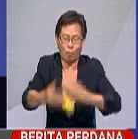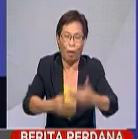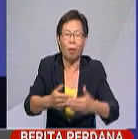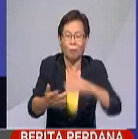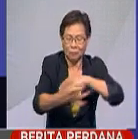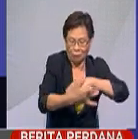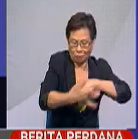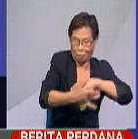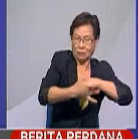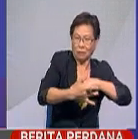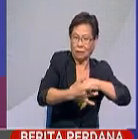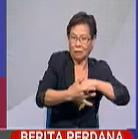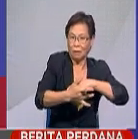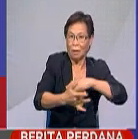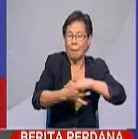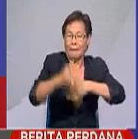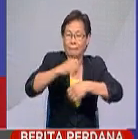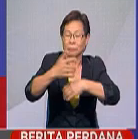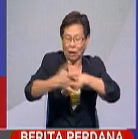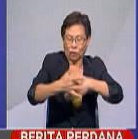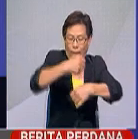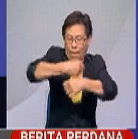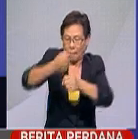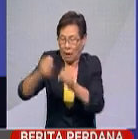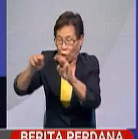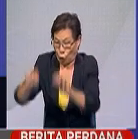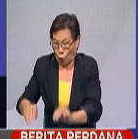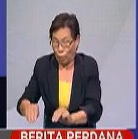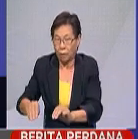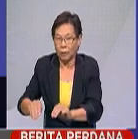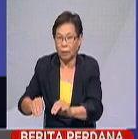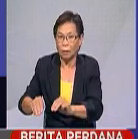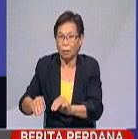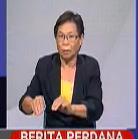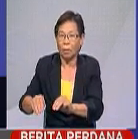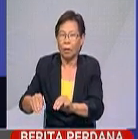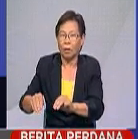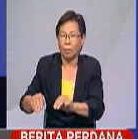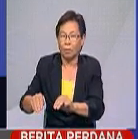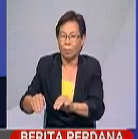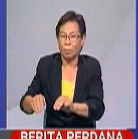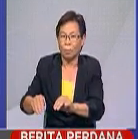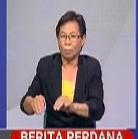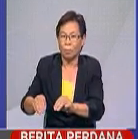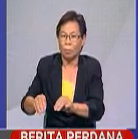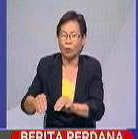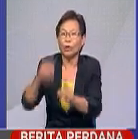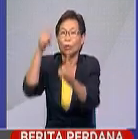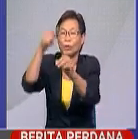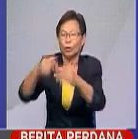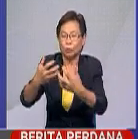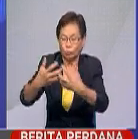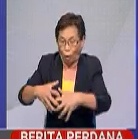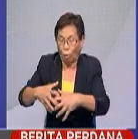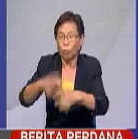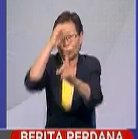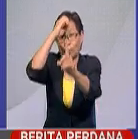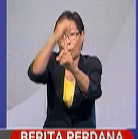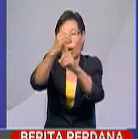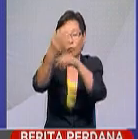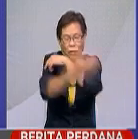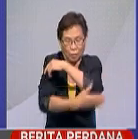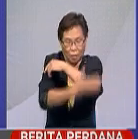Technology that displaces humans run contrary to the aspiration of the country